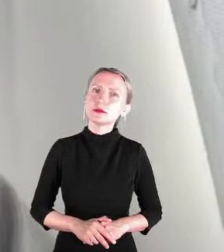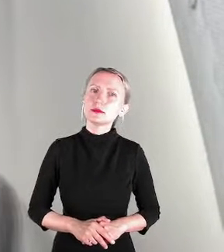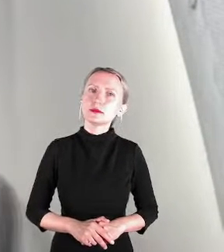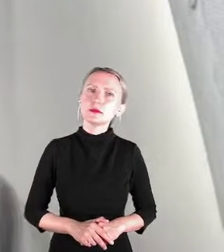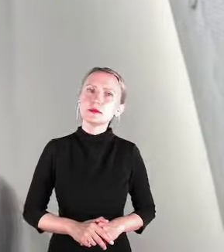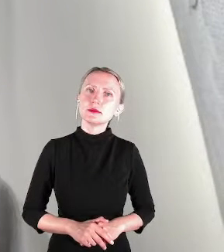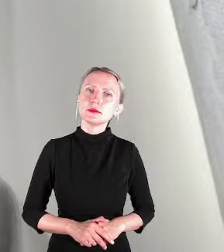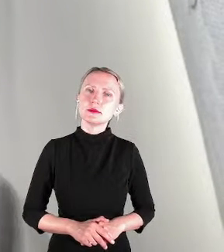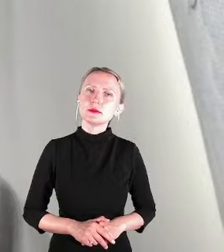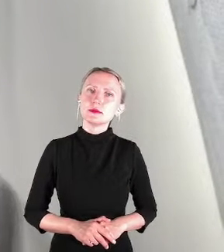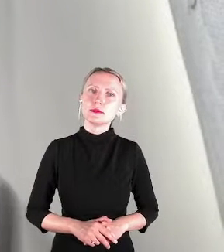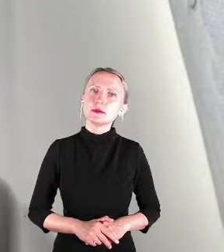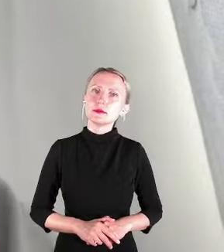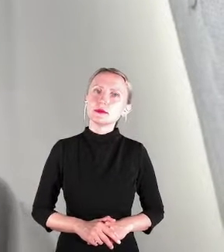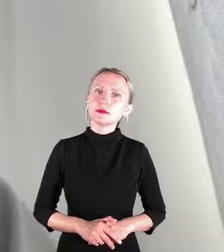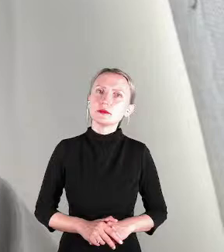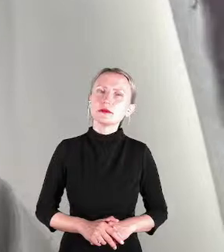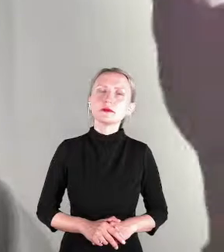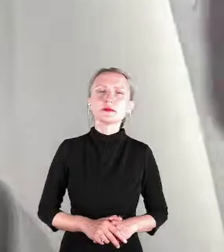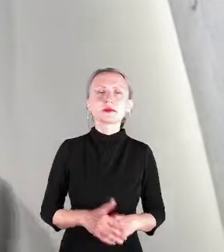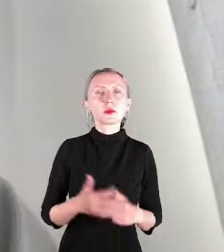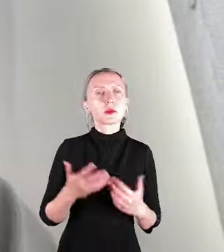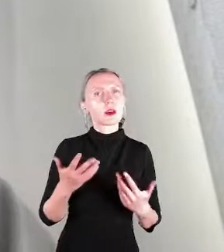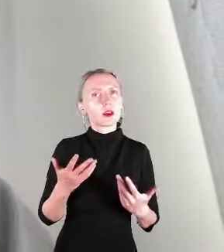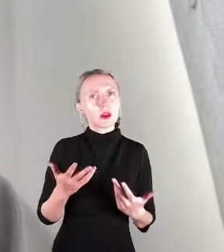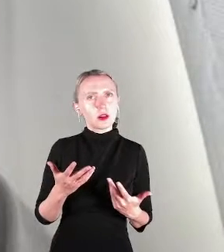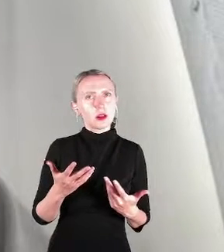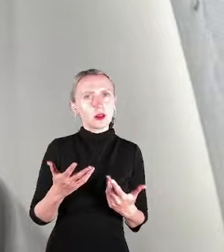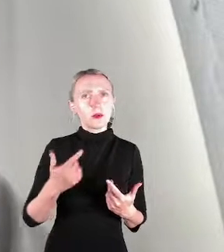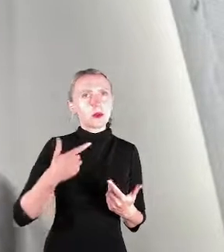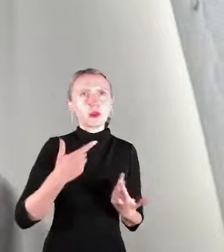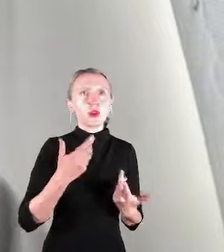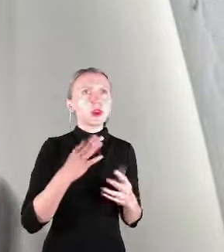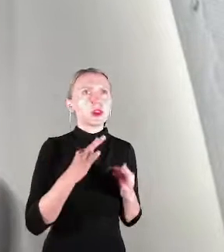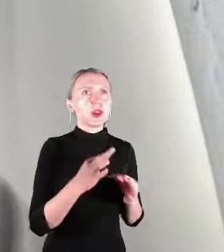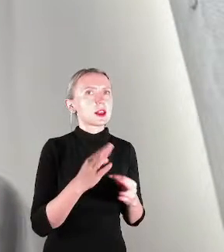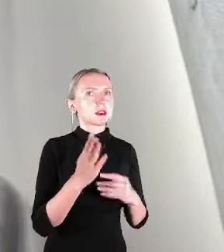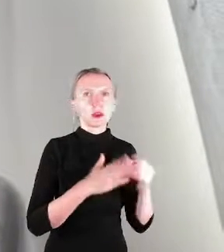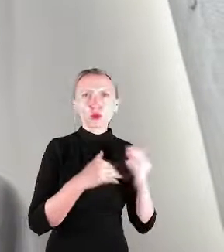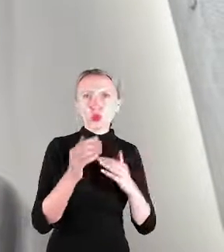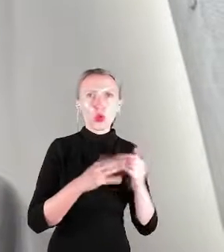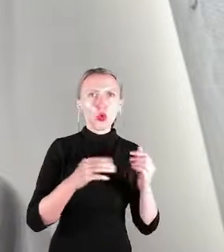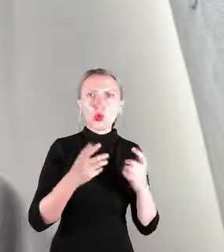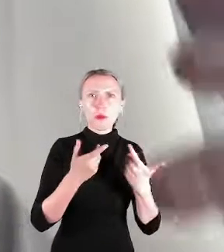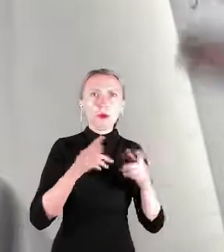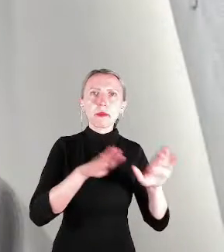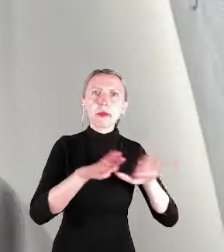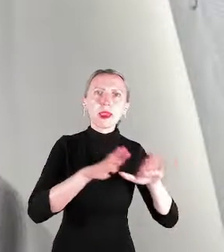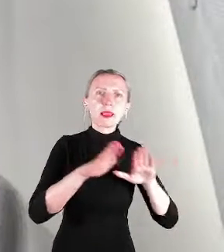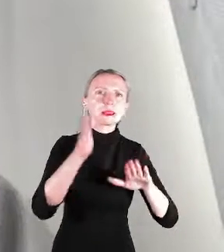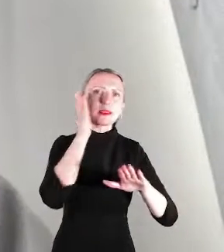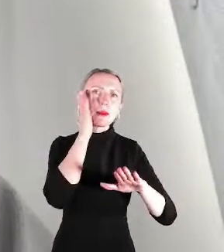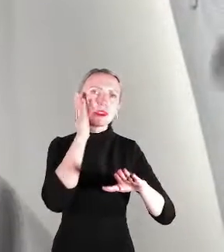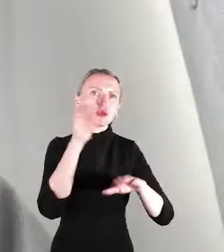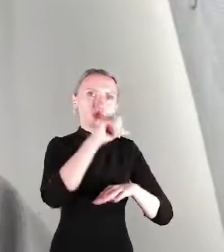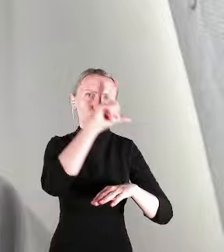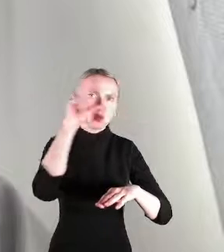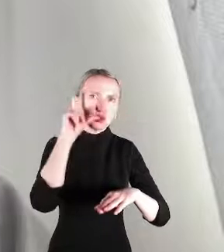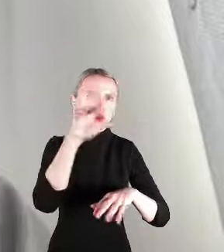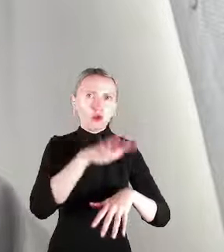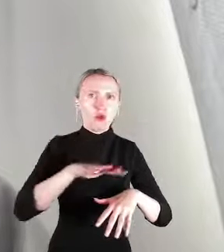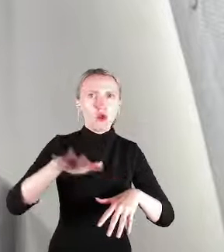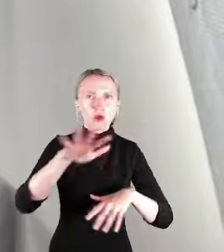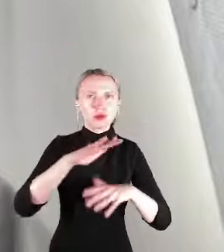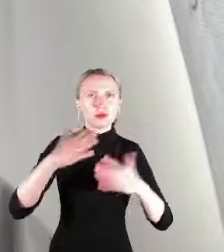them where people live. They build them in the outskirts of the cities where there maybe